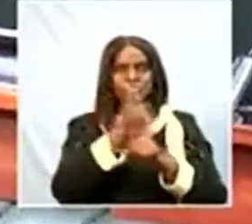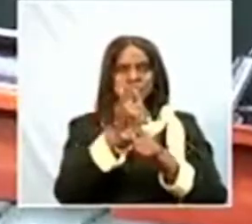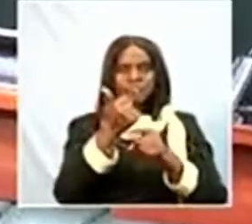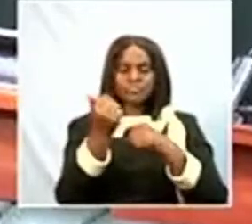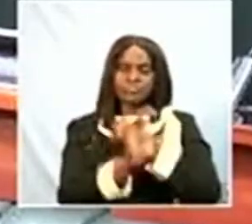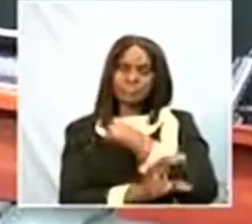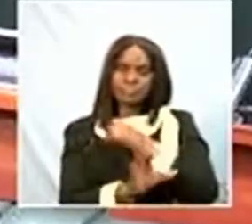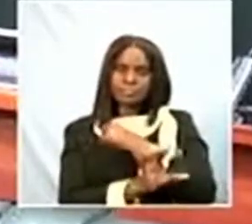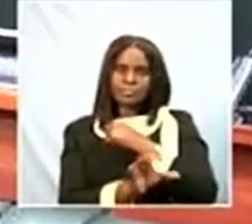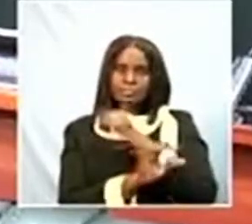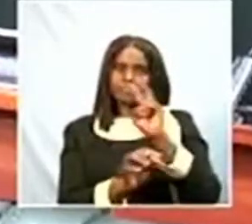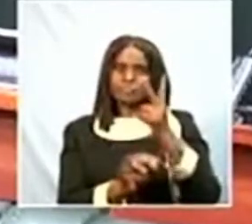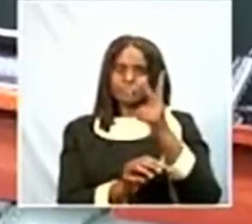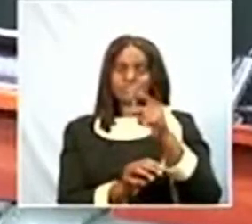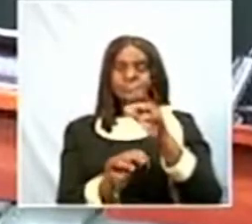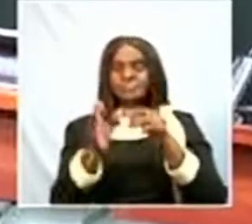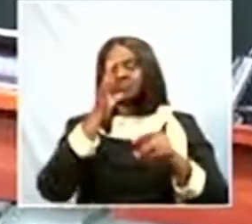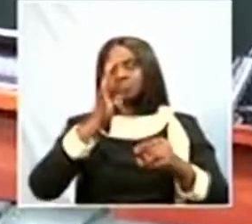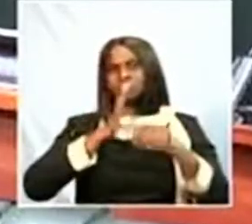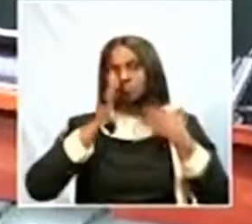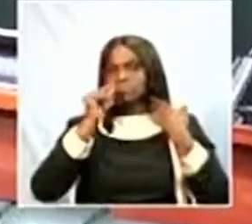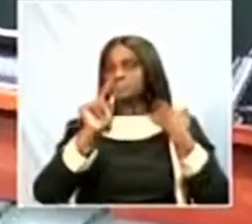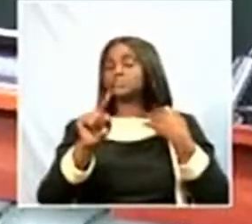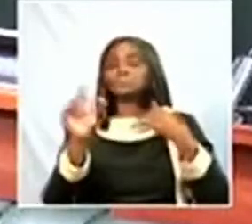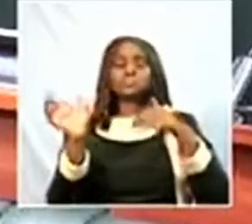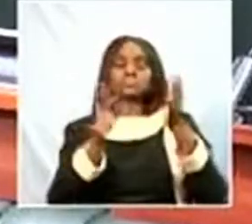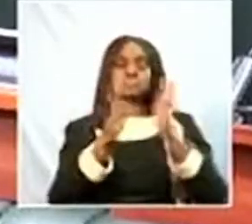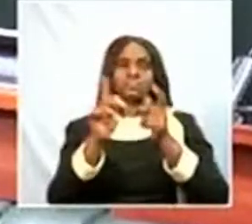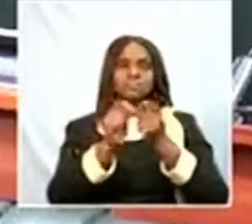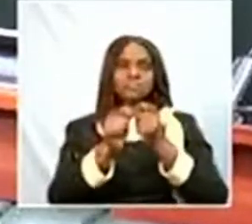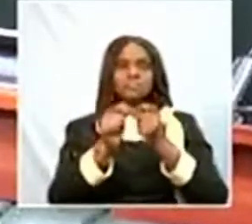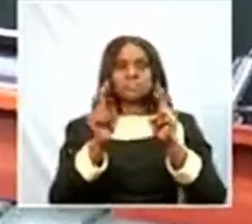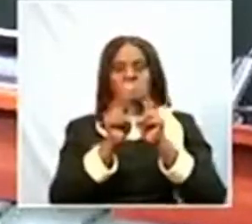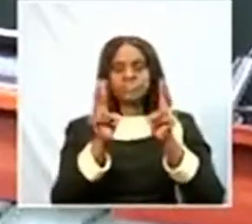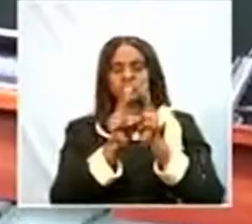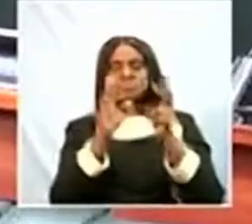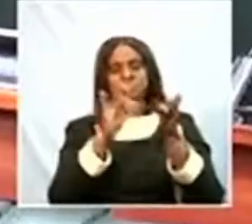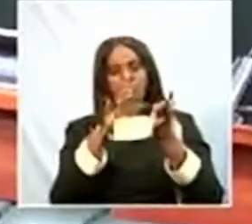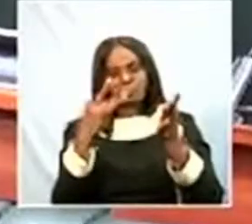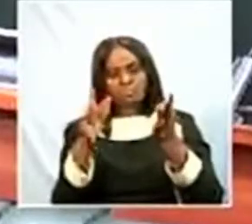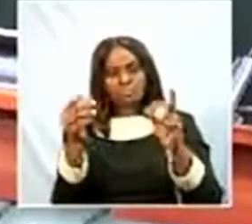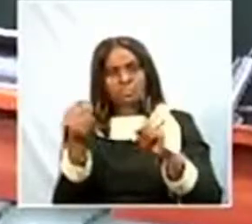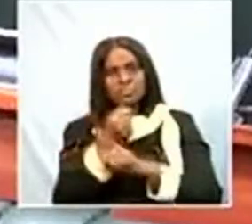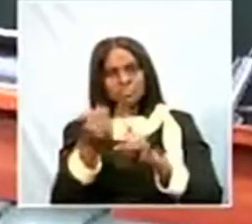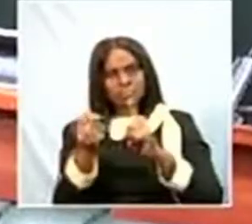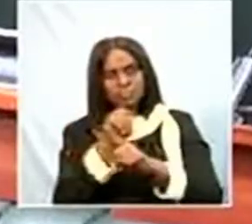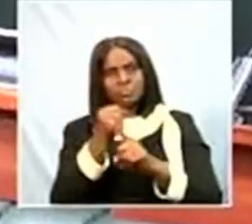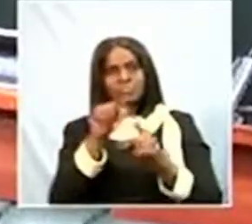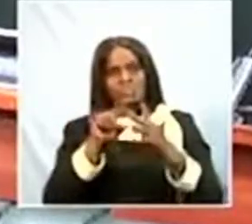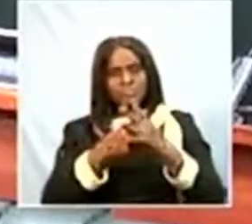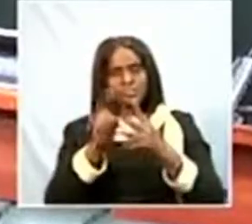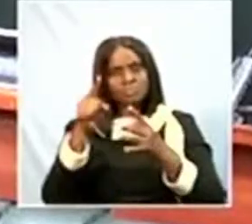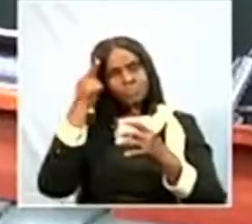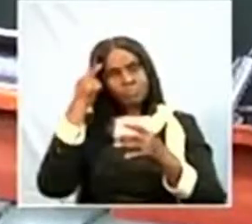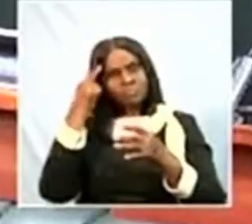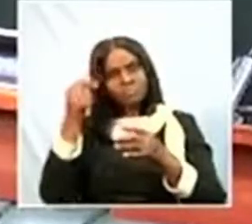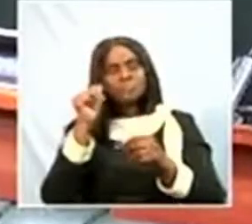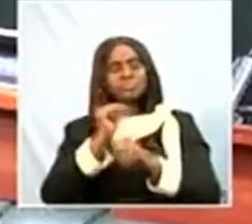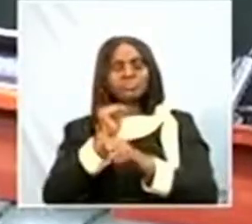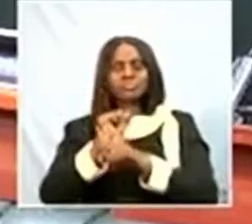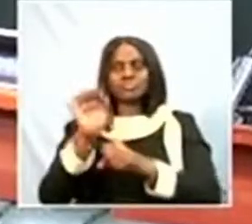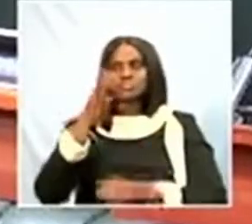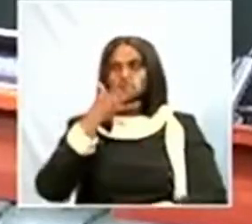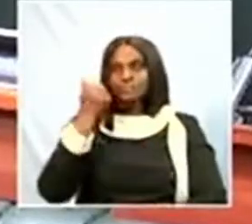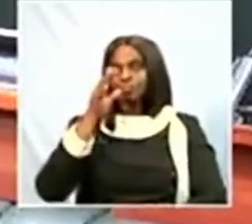countries. Secondly, Madam Speaker, climate change is a very expensive fight to engage into. The government is doing its best,